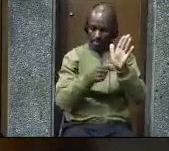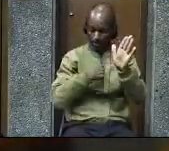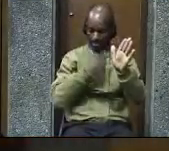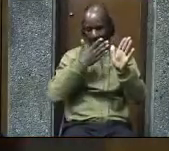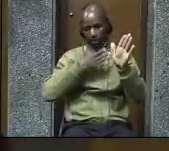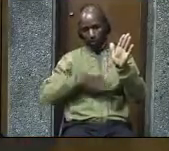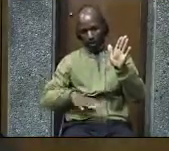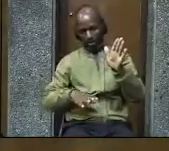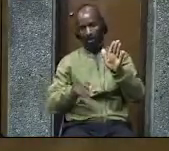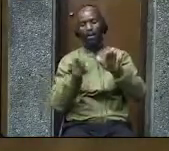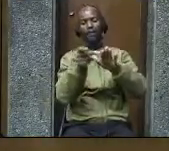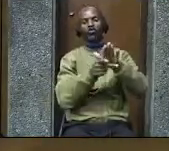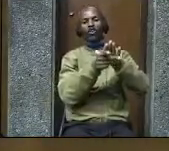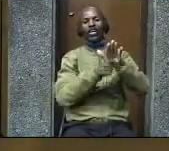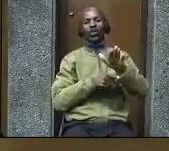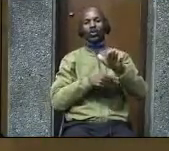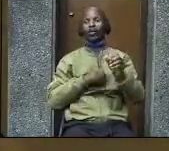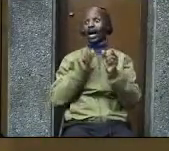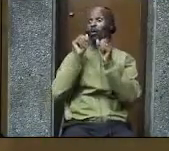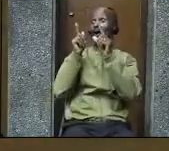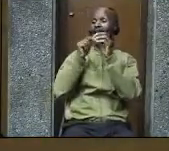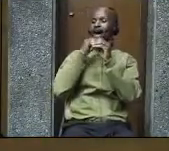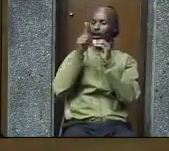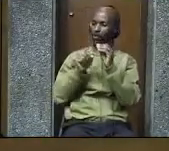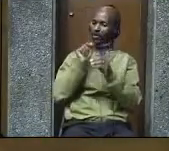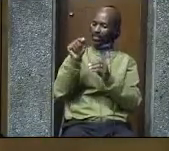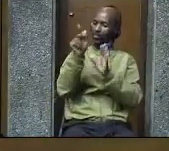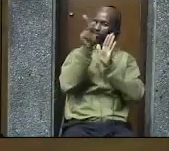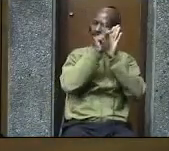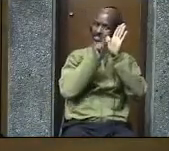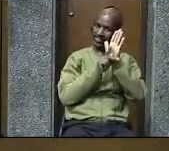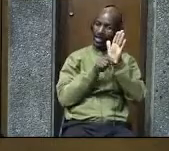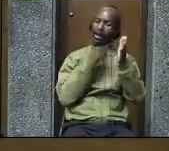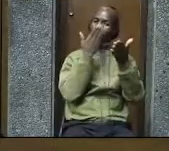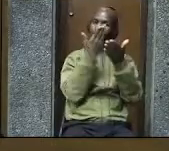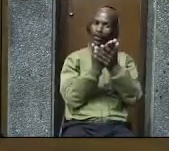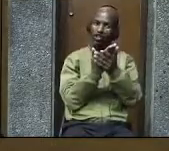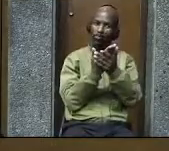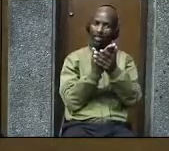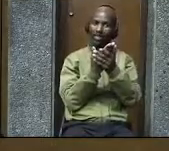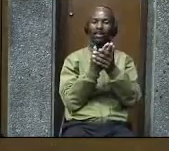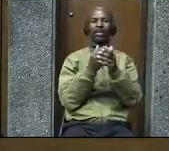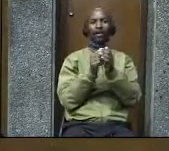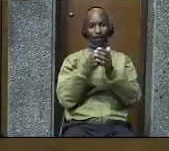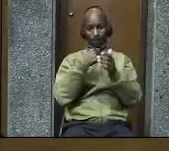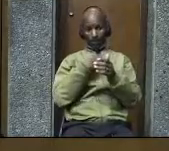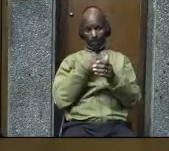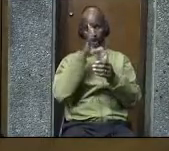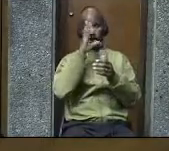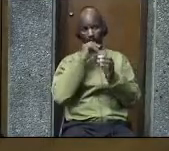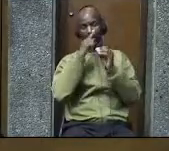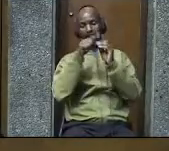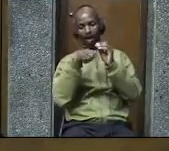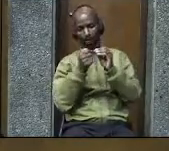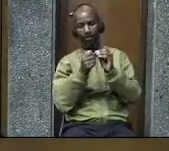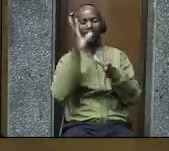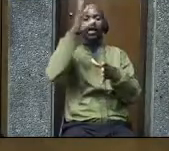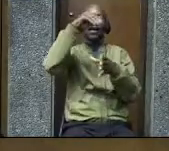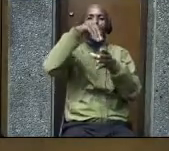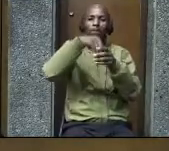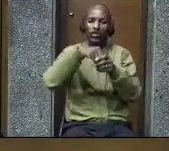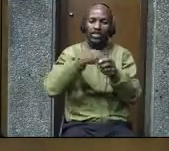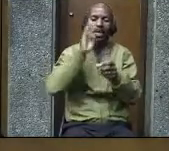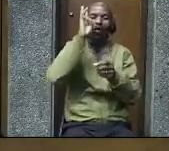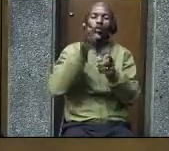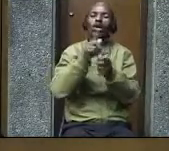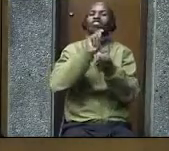a portfolio to be aware about that policy must be also reformed. I'm speaking about the input that are going